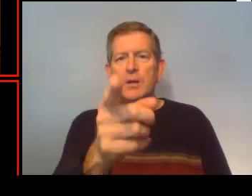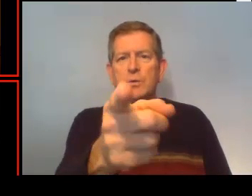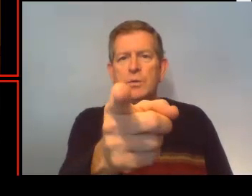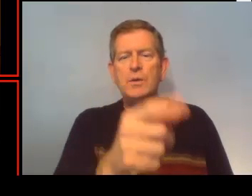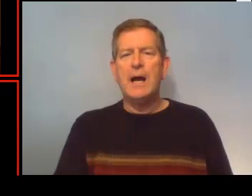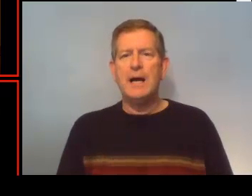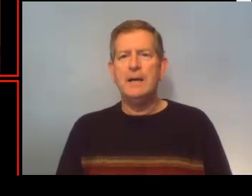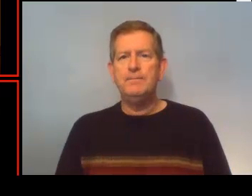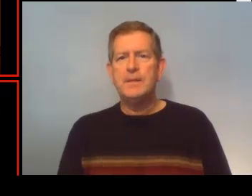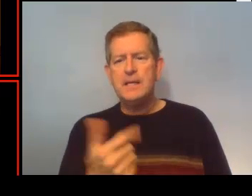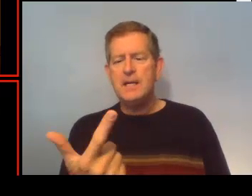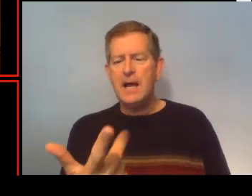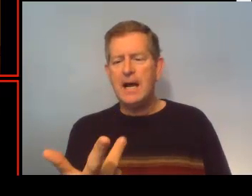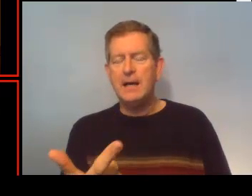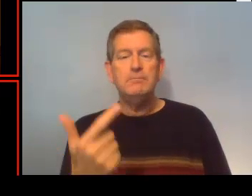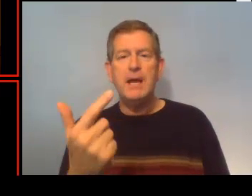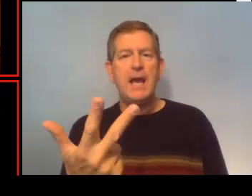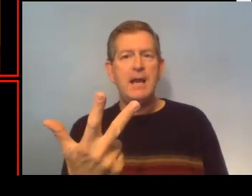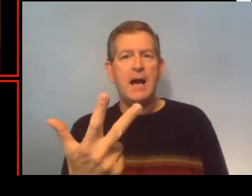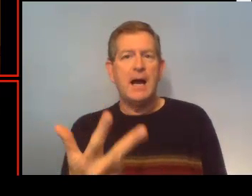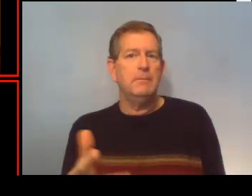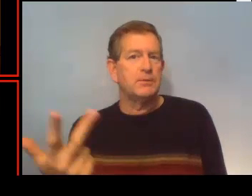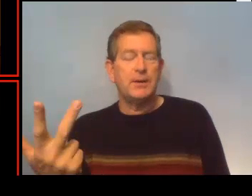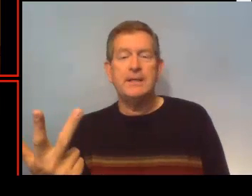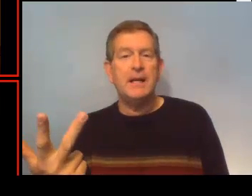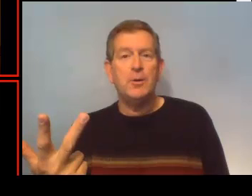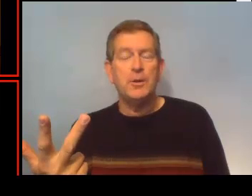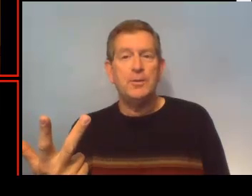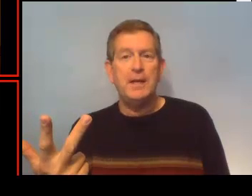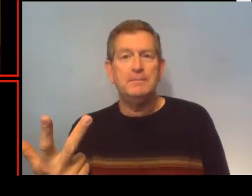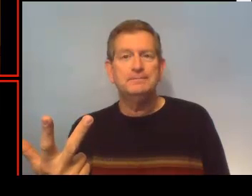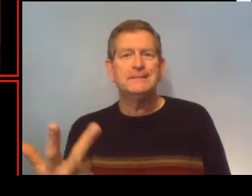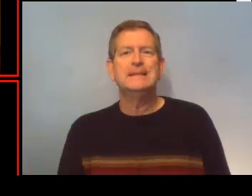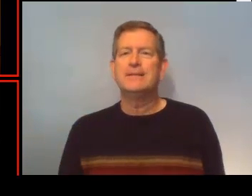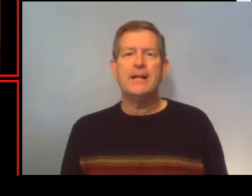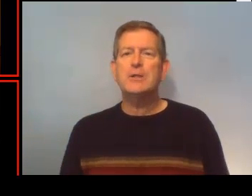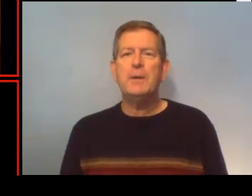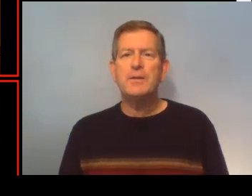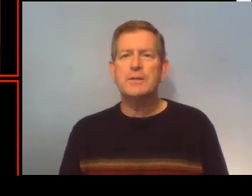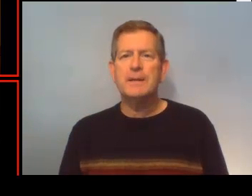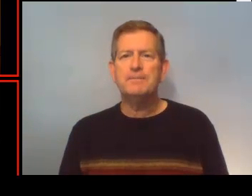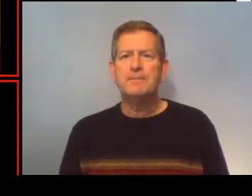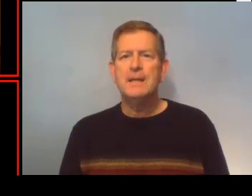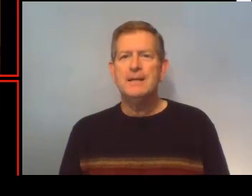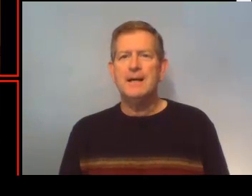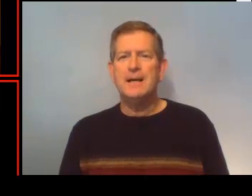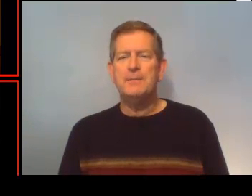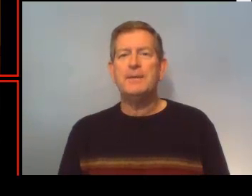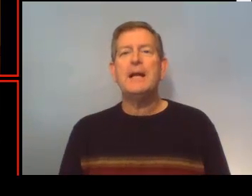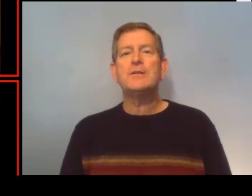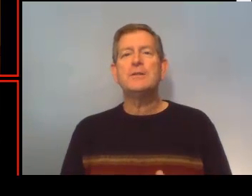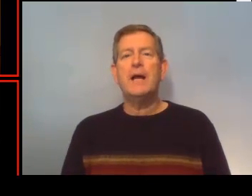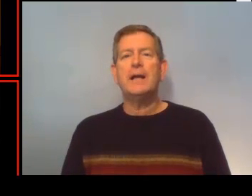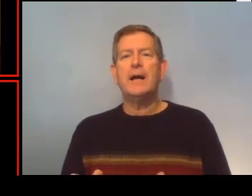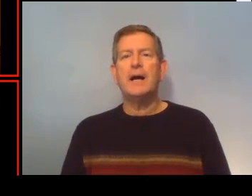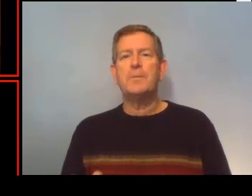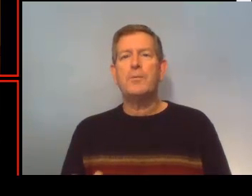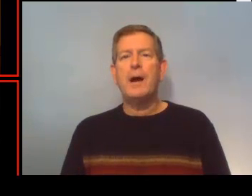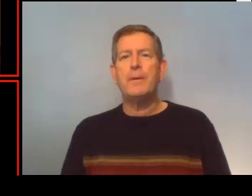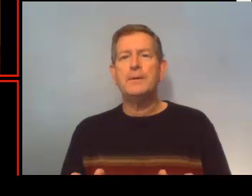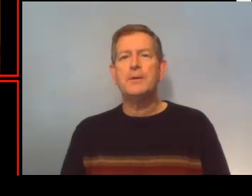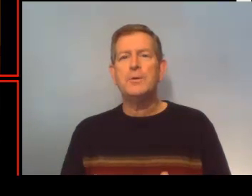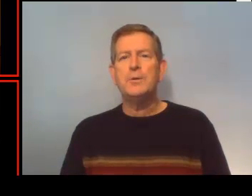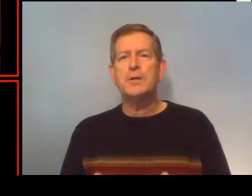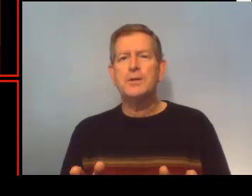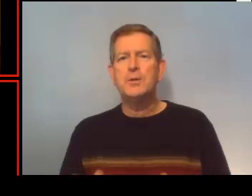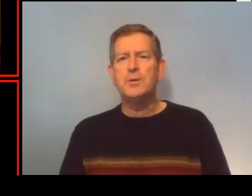point. Tu as, il a, elle a sound identical, don't they? They're not spelled the same. But that's not our